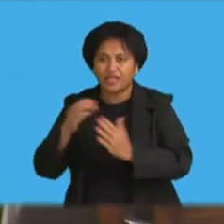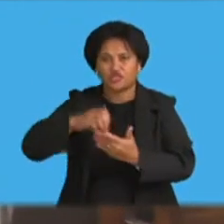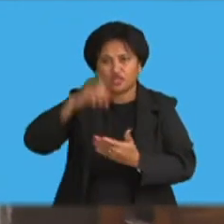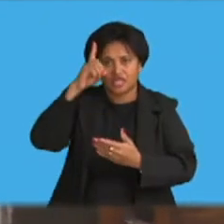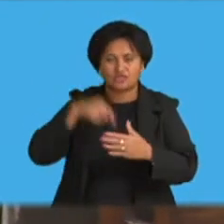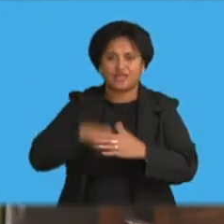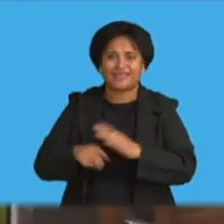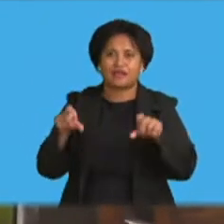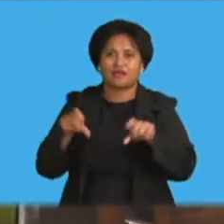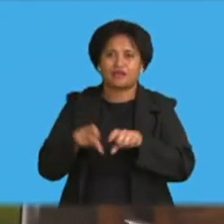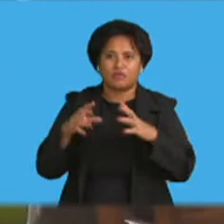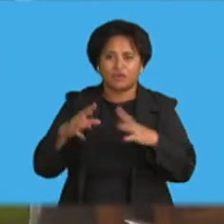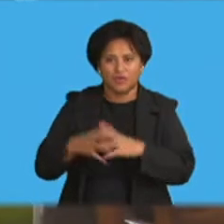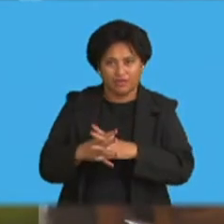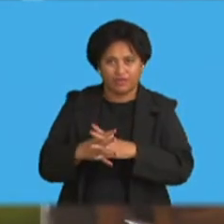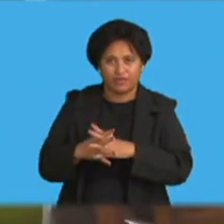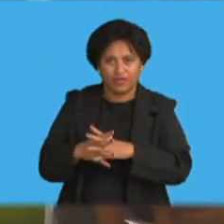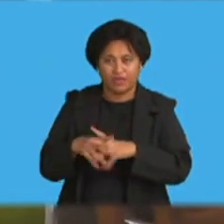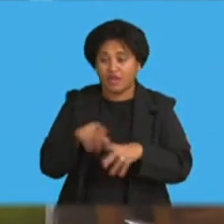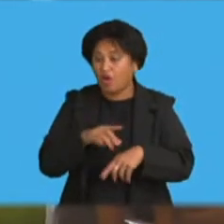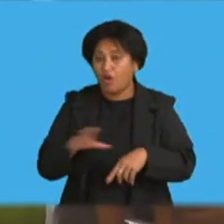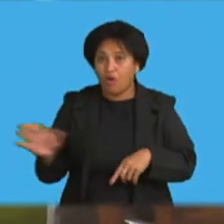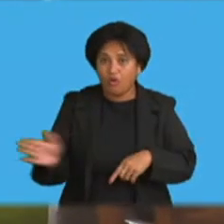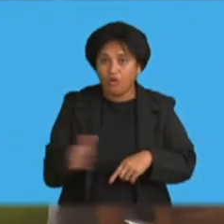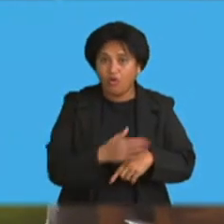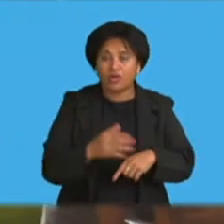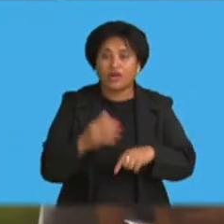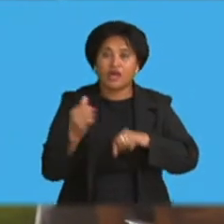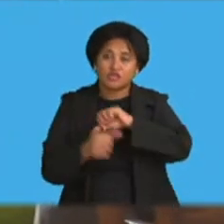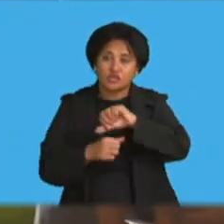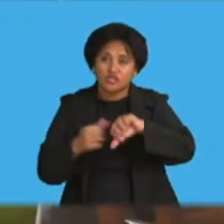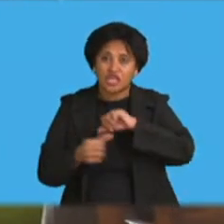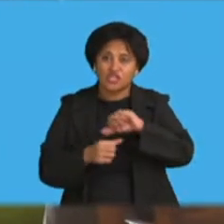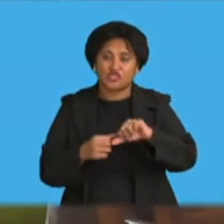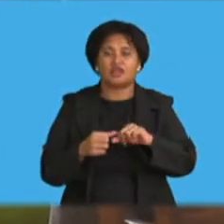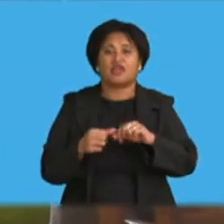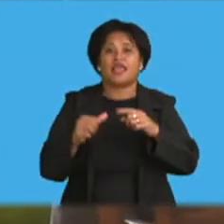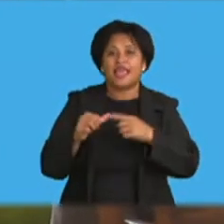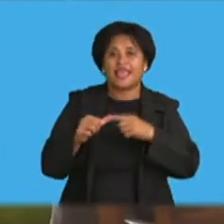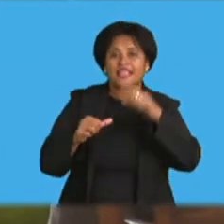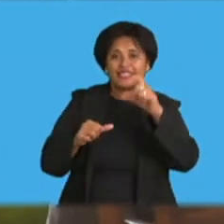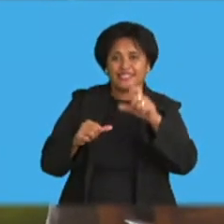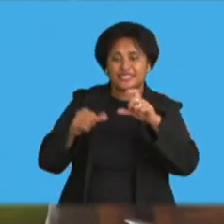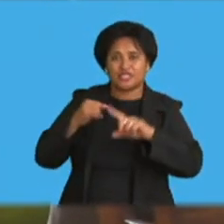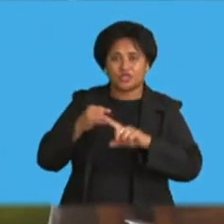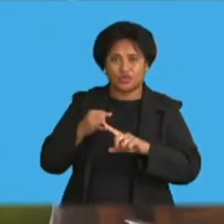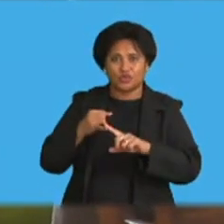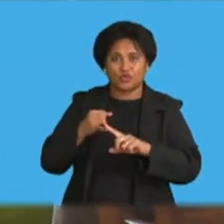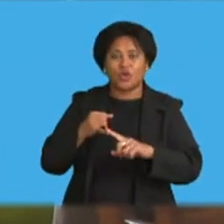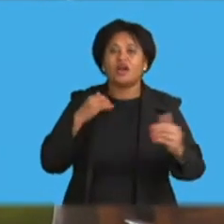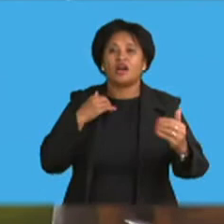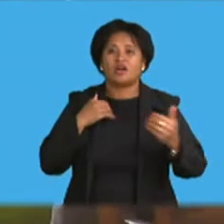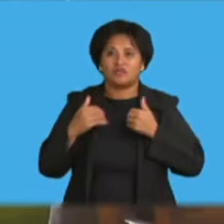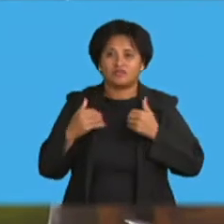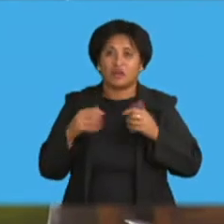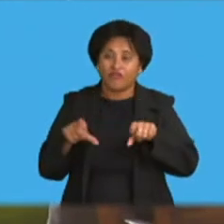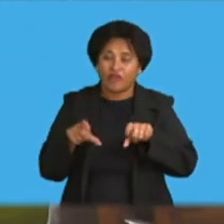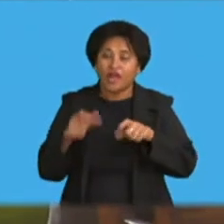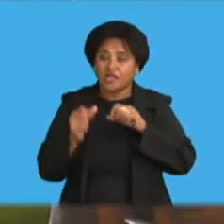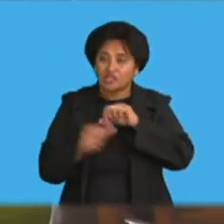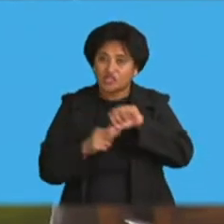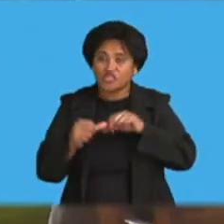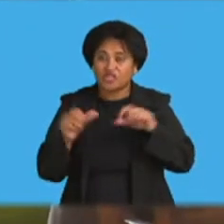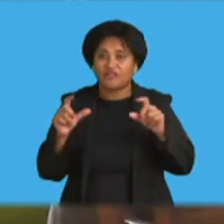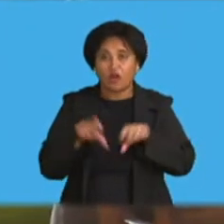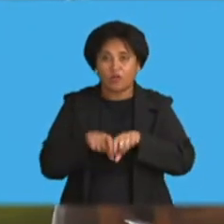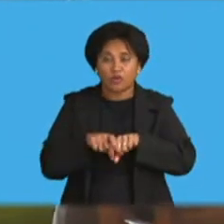of Learning, which is called the Association of Commonwealth Universities, ACU. Overall, there were 480 delegates attending the IPF